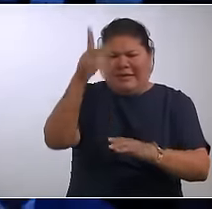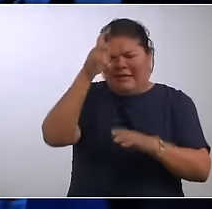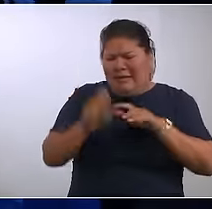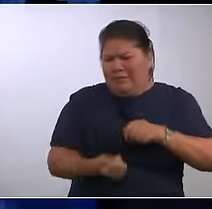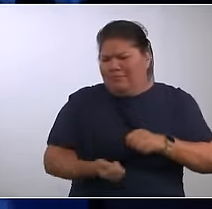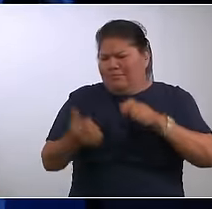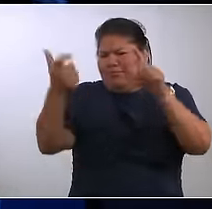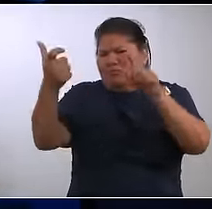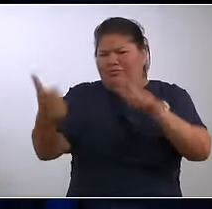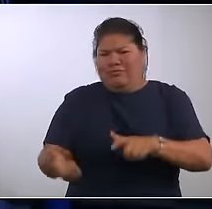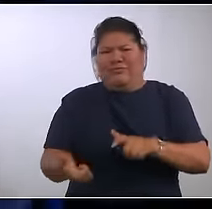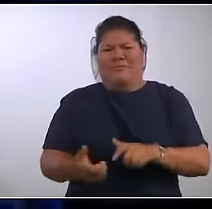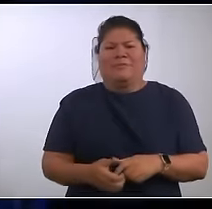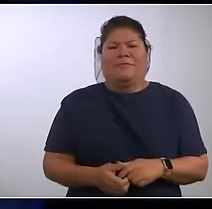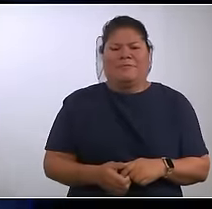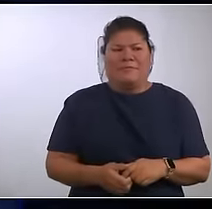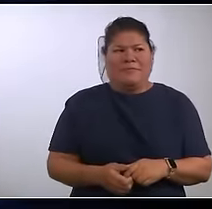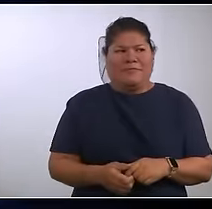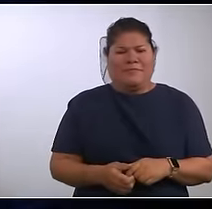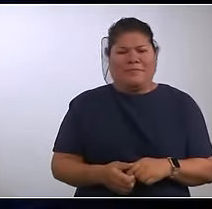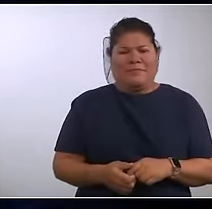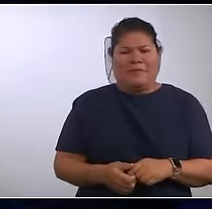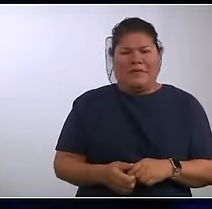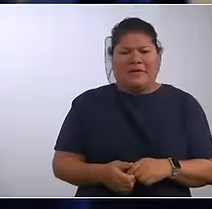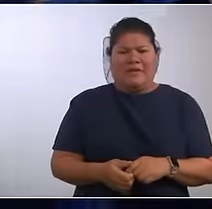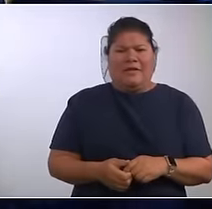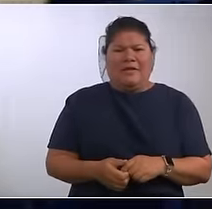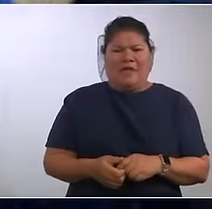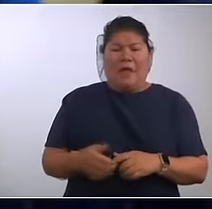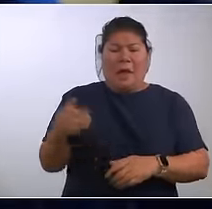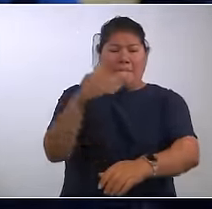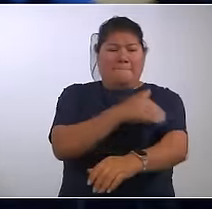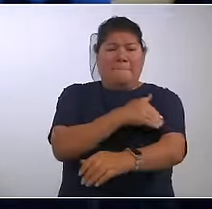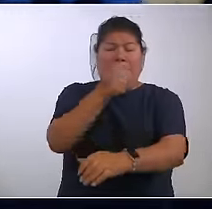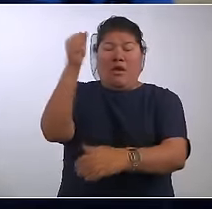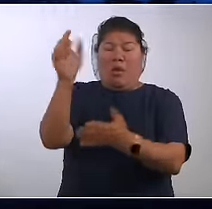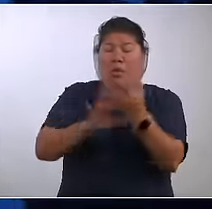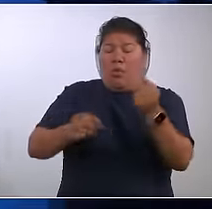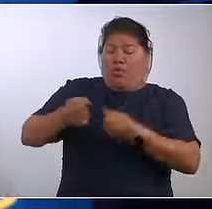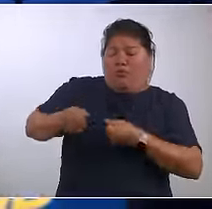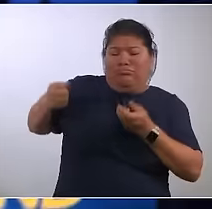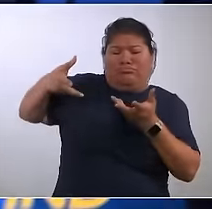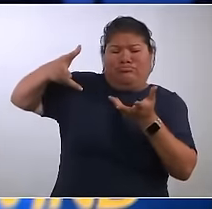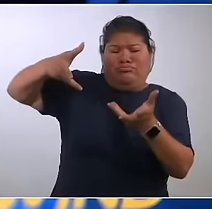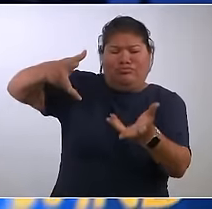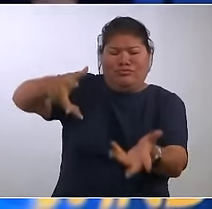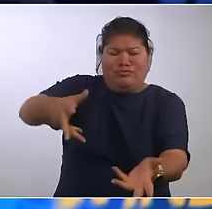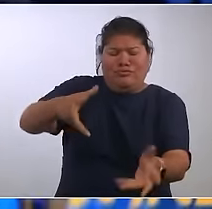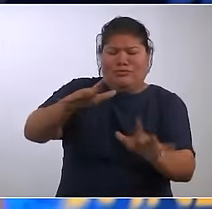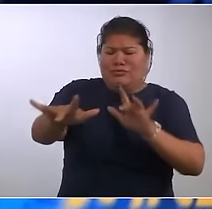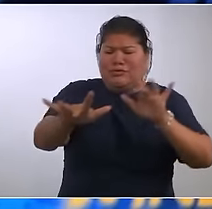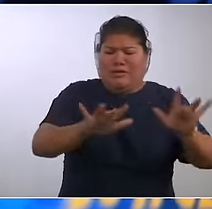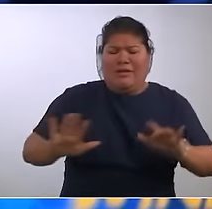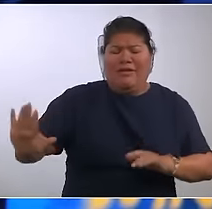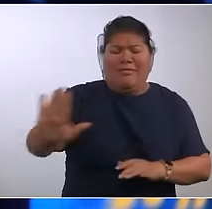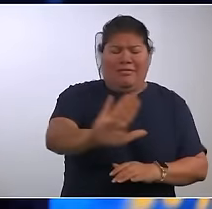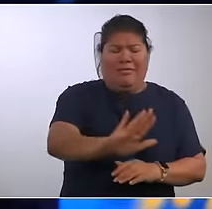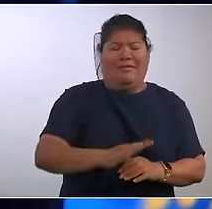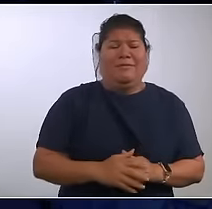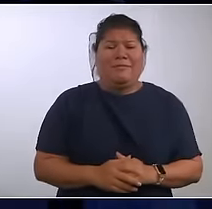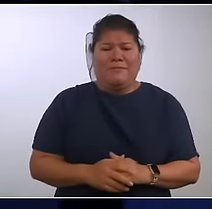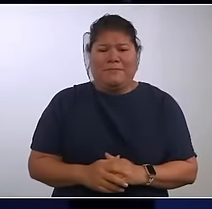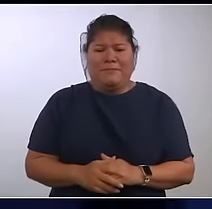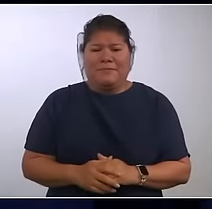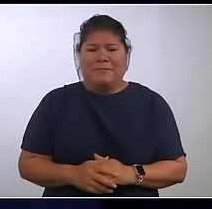Out devils. Sacando diablos. Releasing the power of the Holy Desatando el poder del Espíritu Santo para